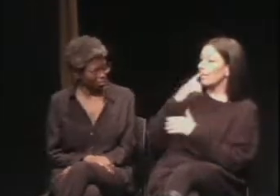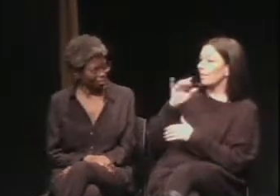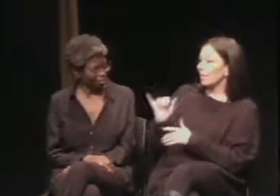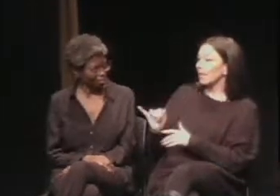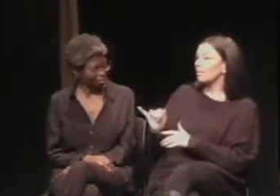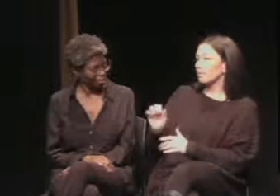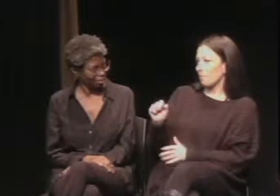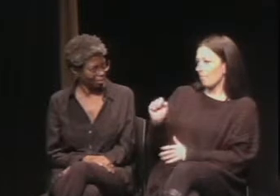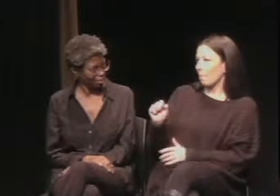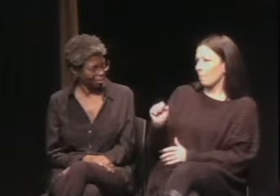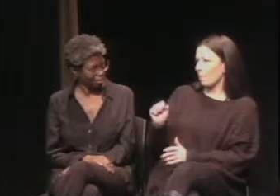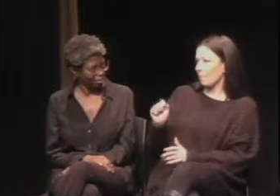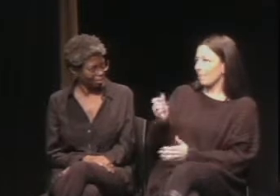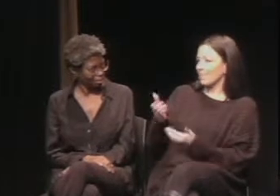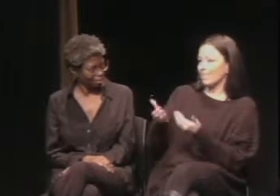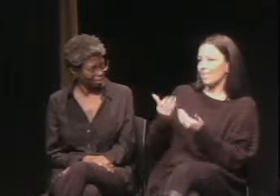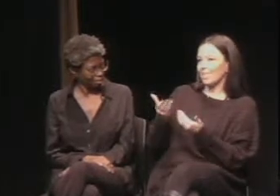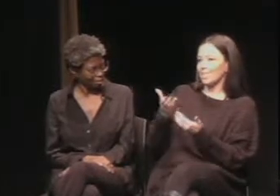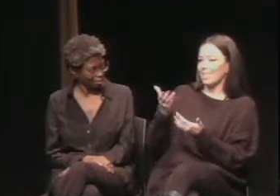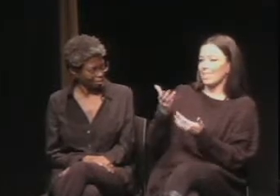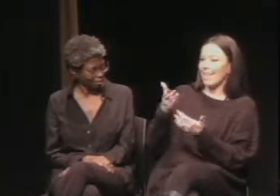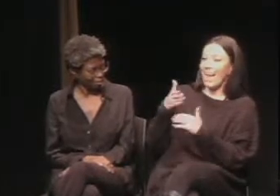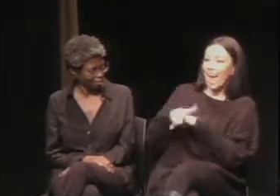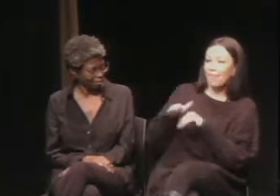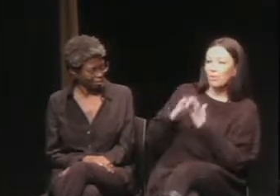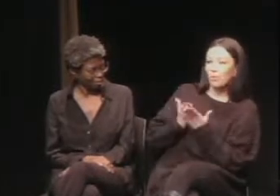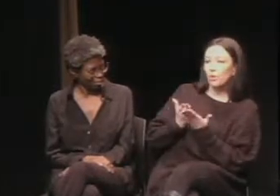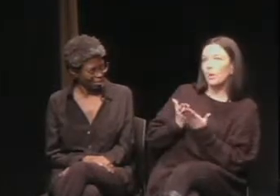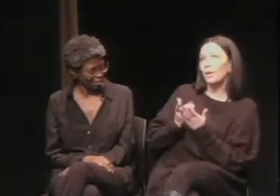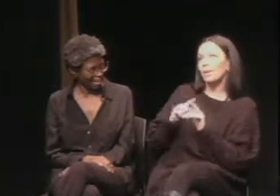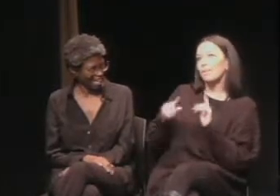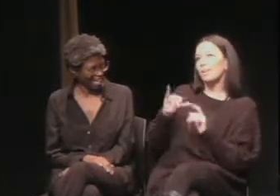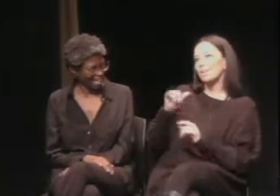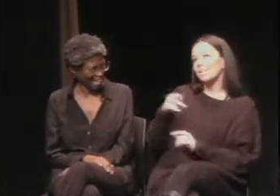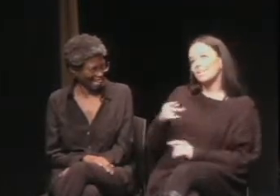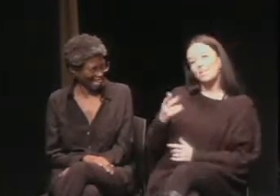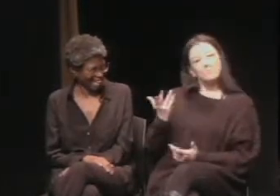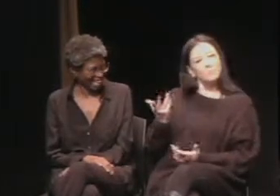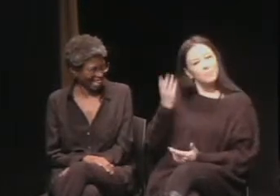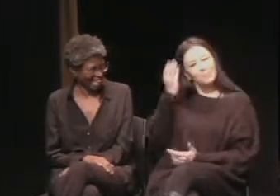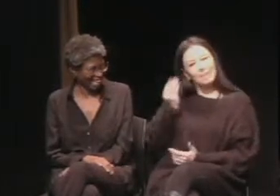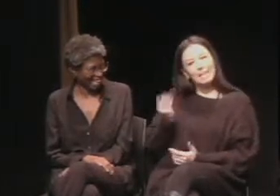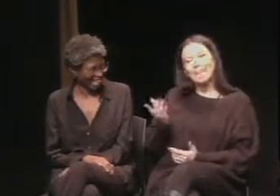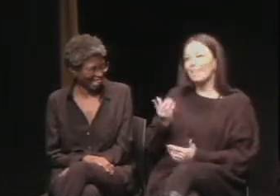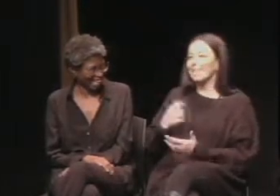You know, it's easy after the book to be like, well, let me give you these tips that I used.